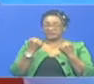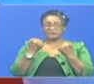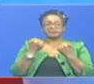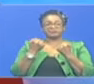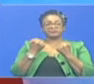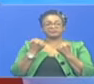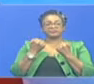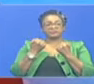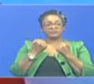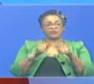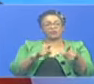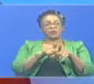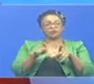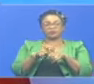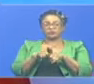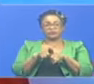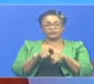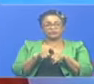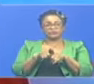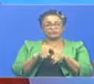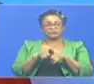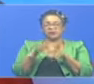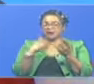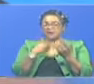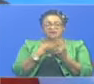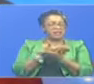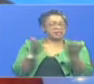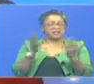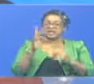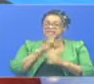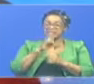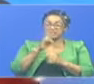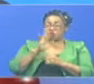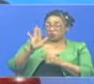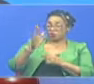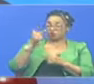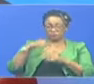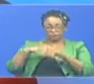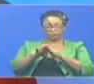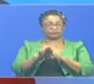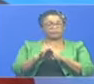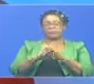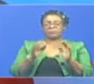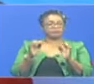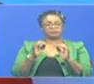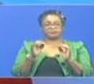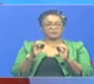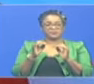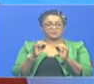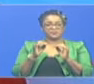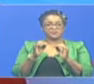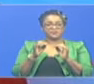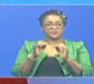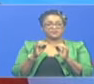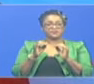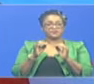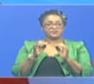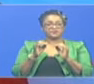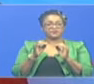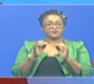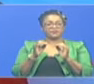and do not pose any risk to those visiting them in terms of acquiring the COVID-19